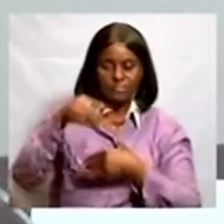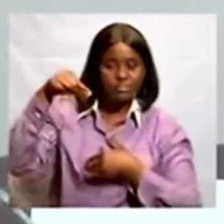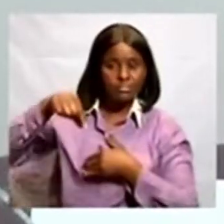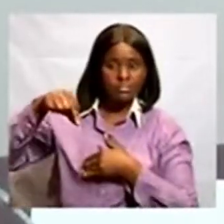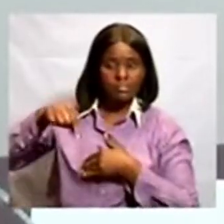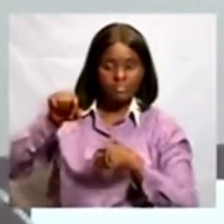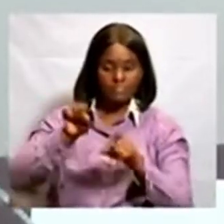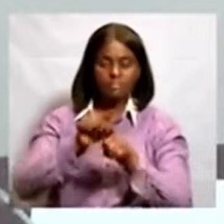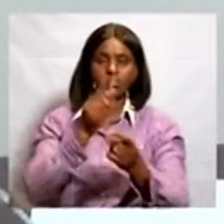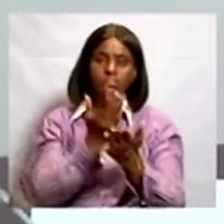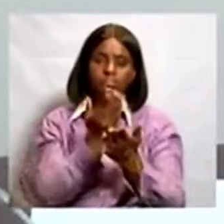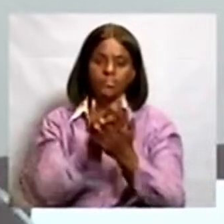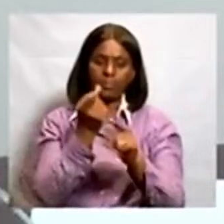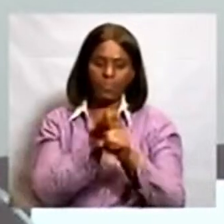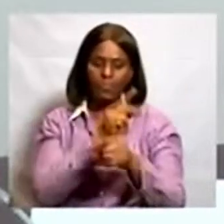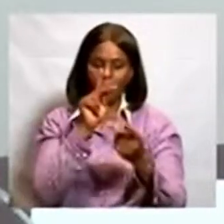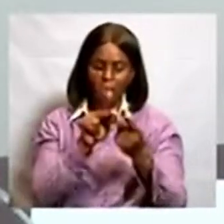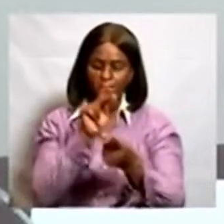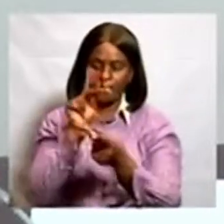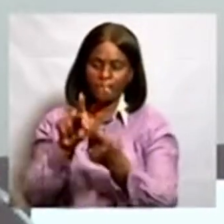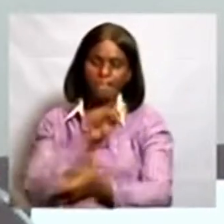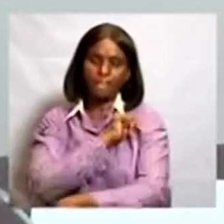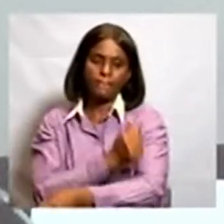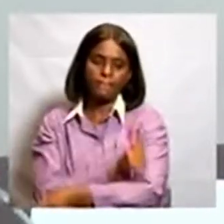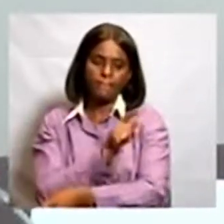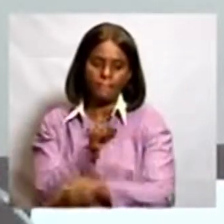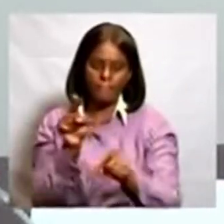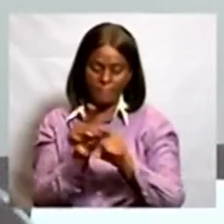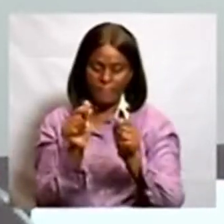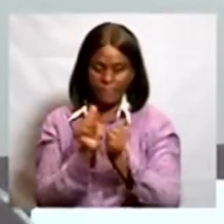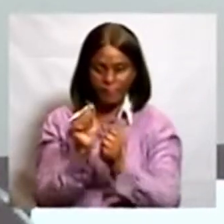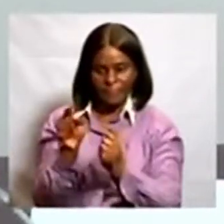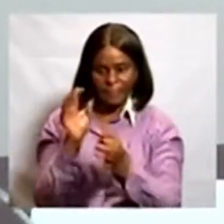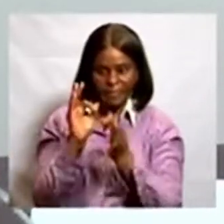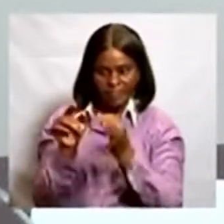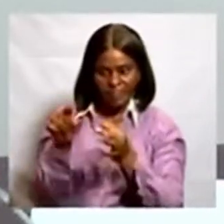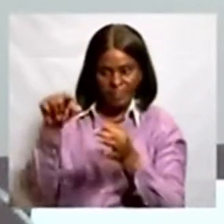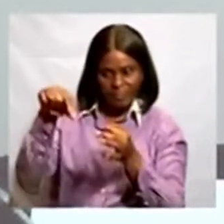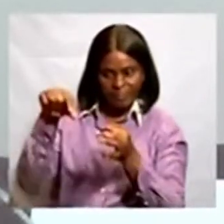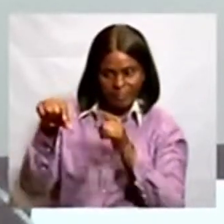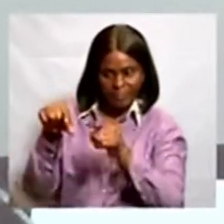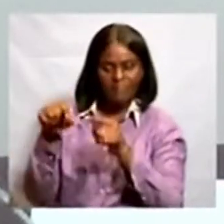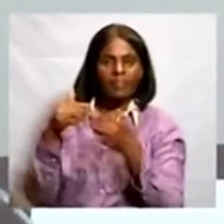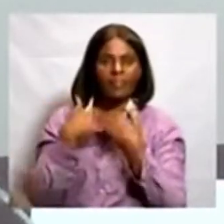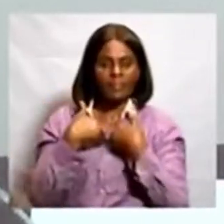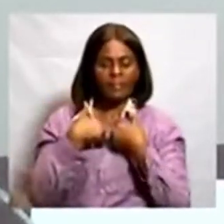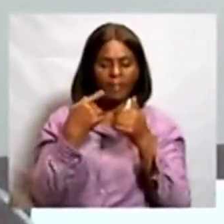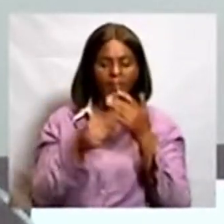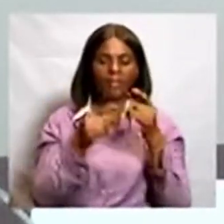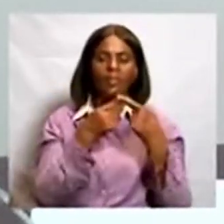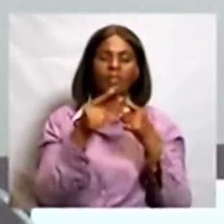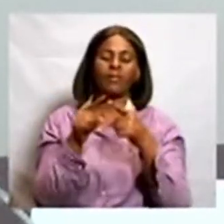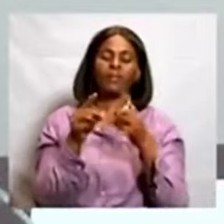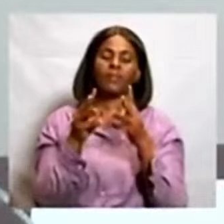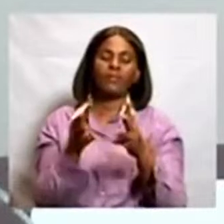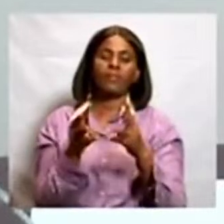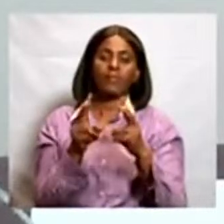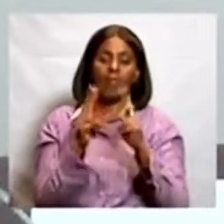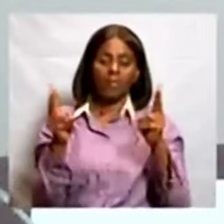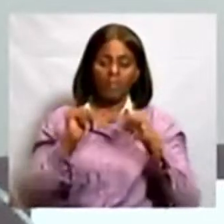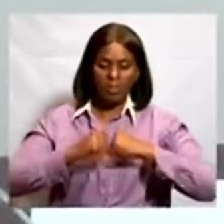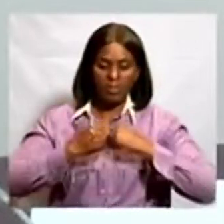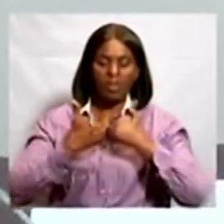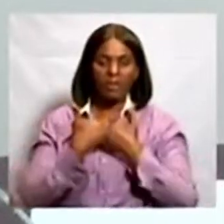qualification recommended by an appropriate authority if that qualification meets the relevant criteria. So we